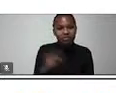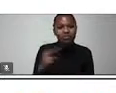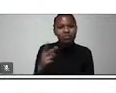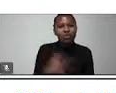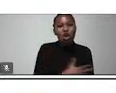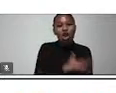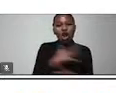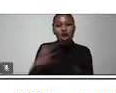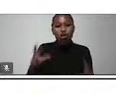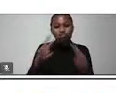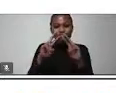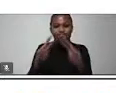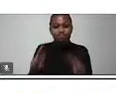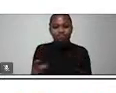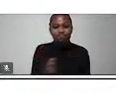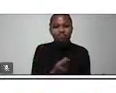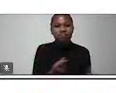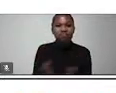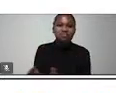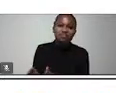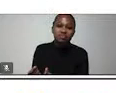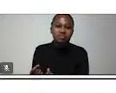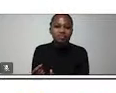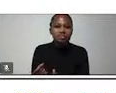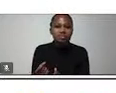that has been done actually